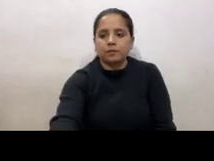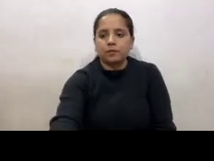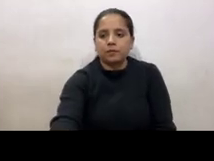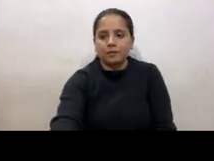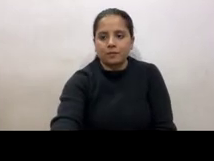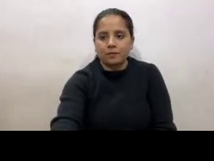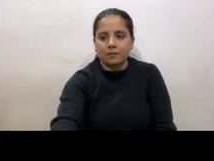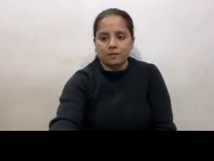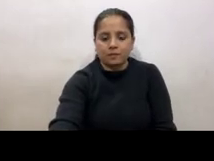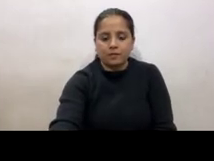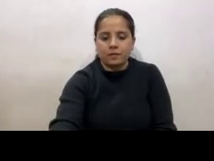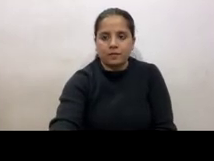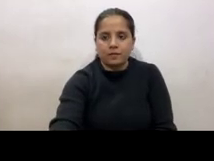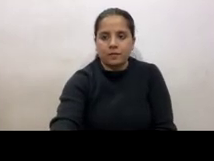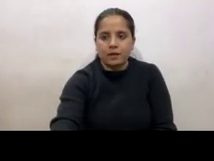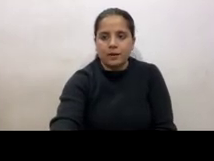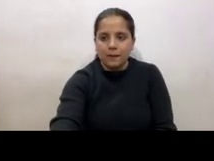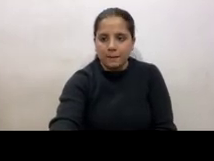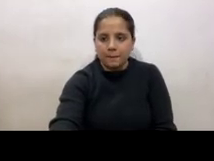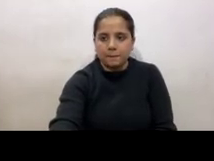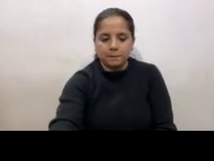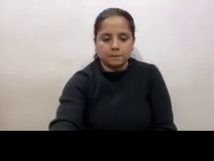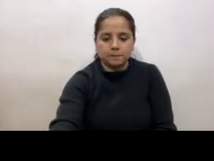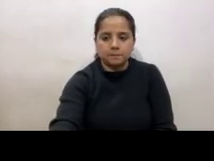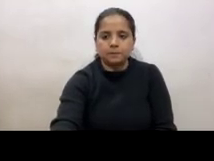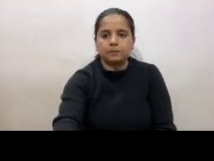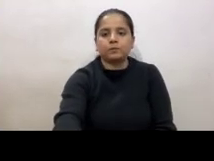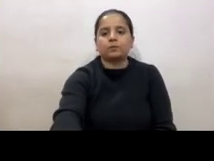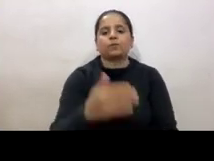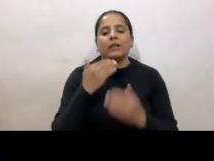Thank you, Titiksha, for that introduction.